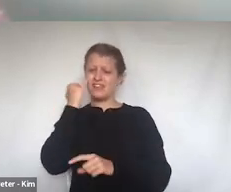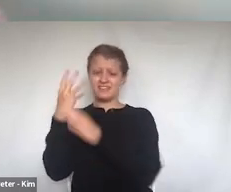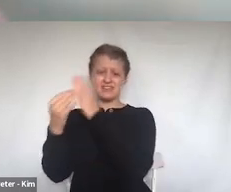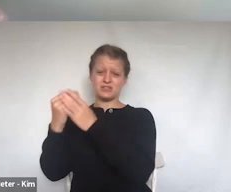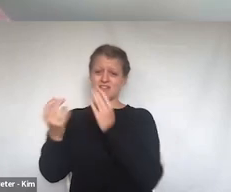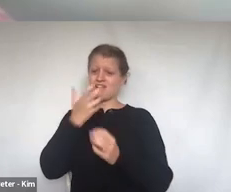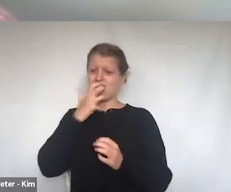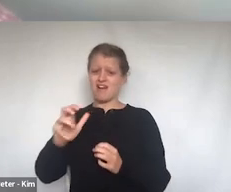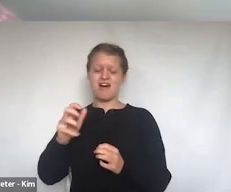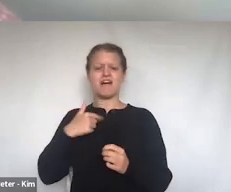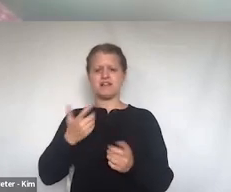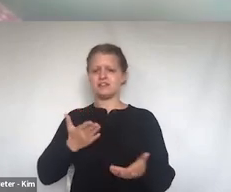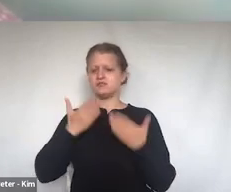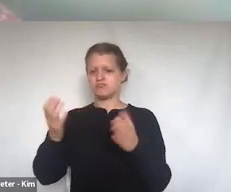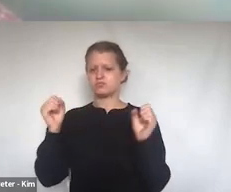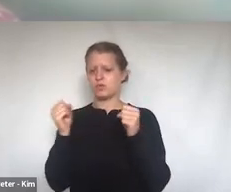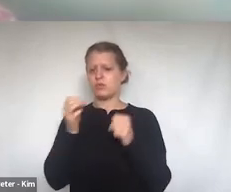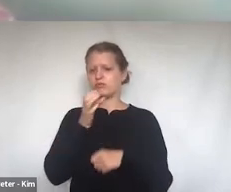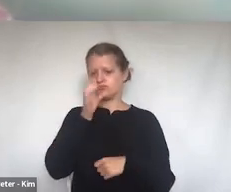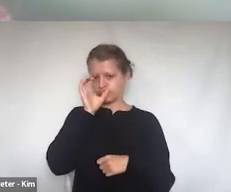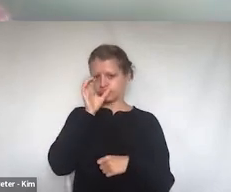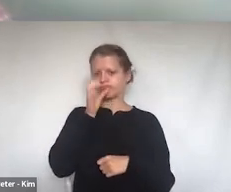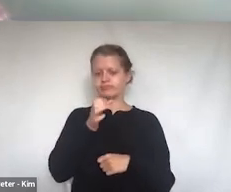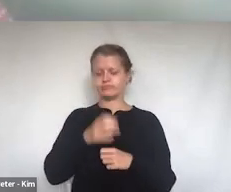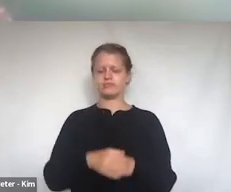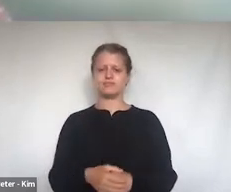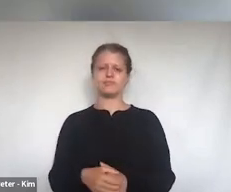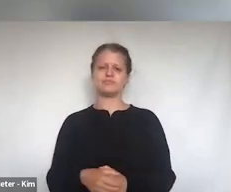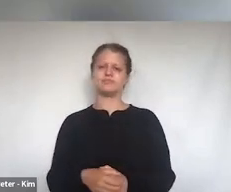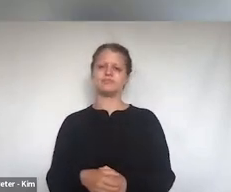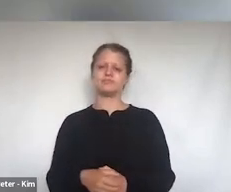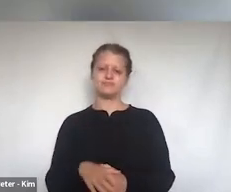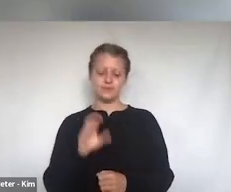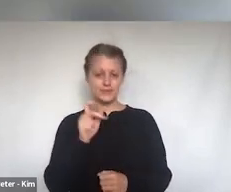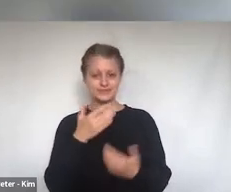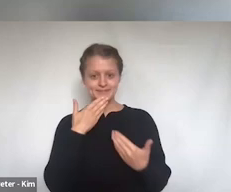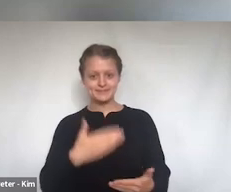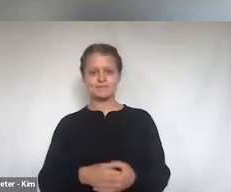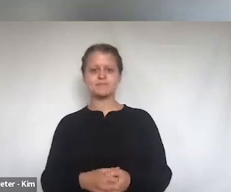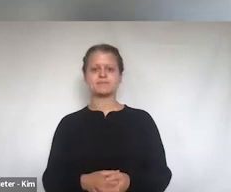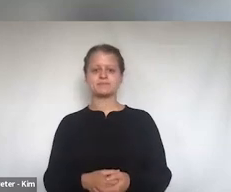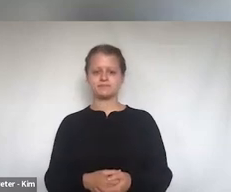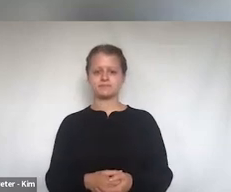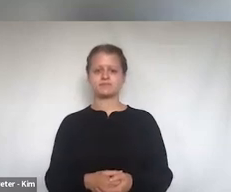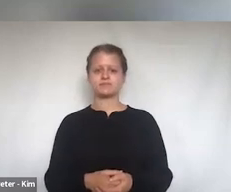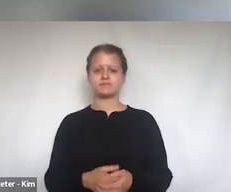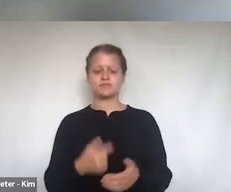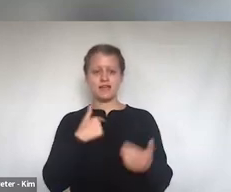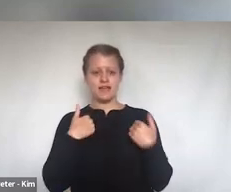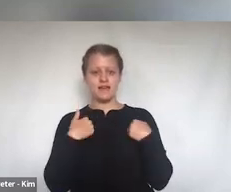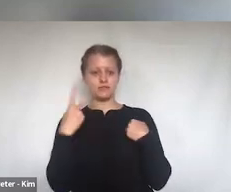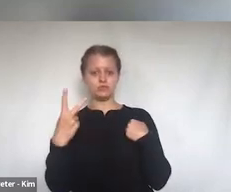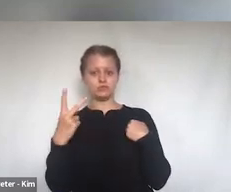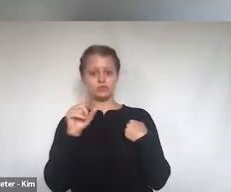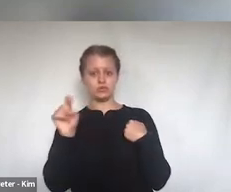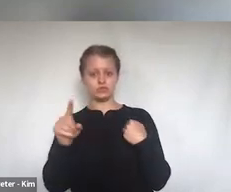of cooling off, sticking with cool drinks would be the recommendation. Okay, thank you. I actually want to ask two more questions because I think